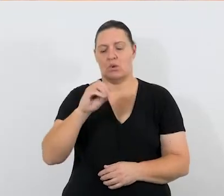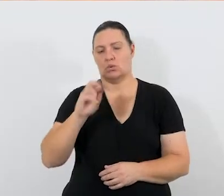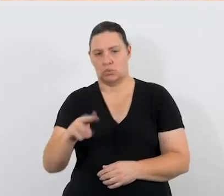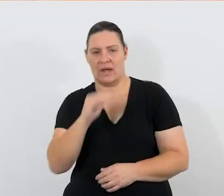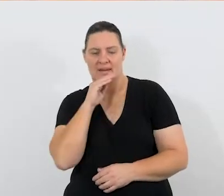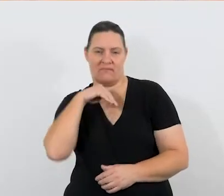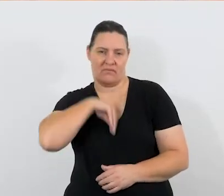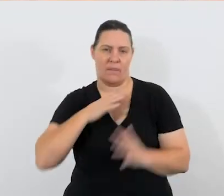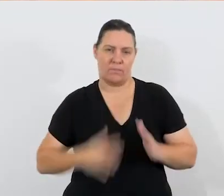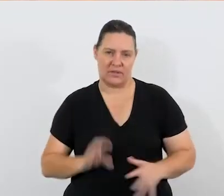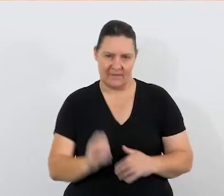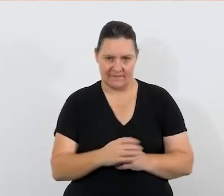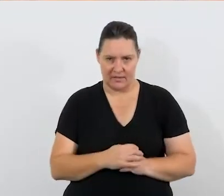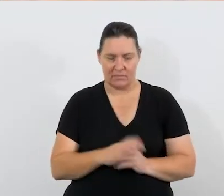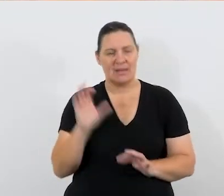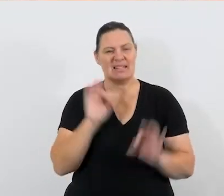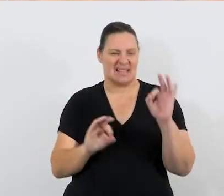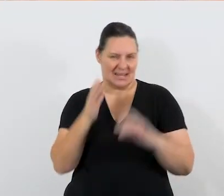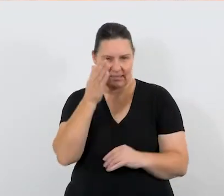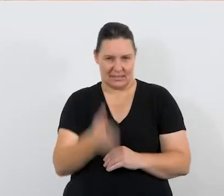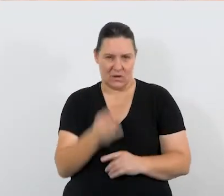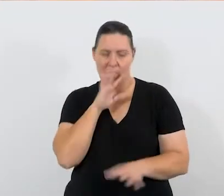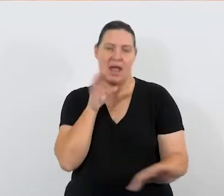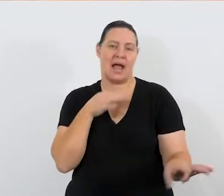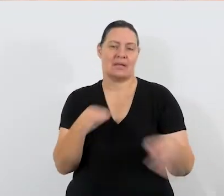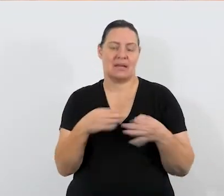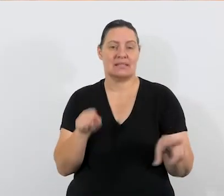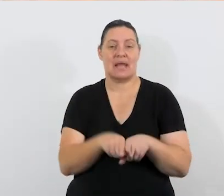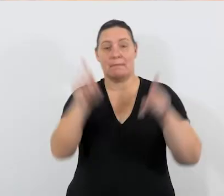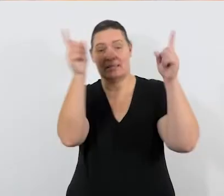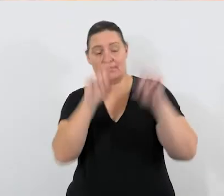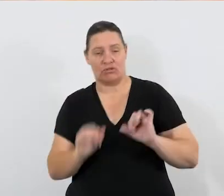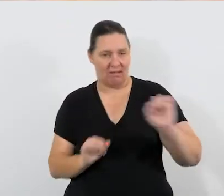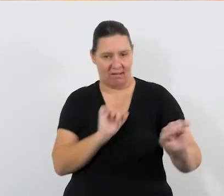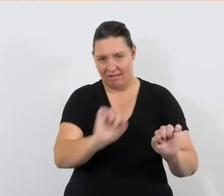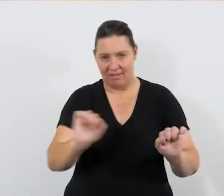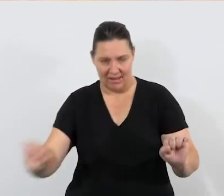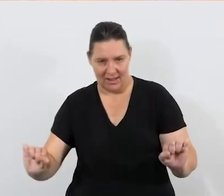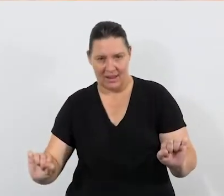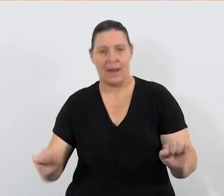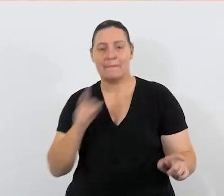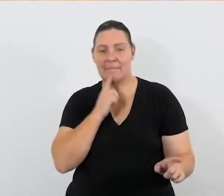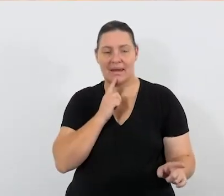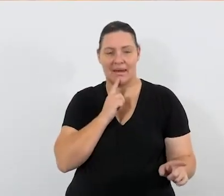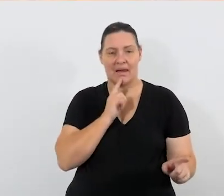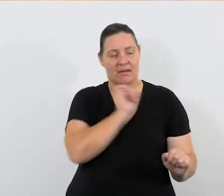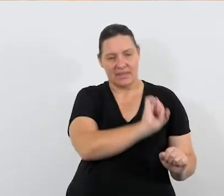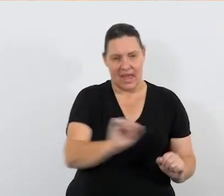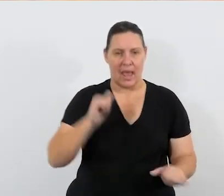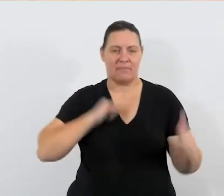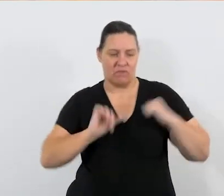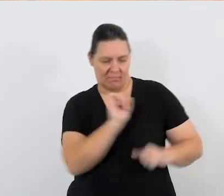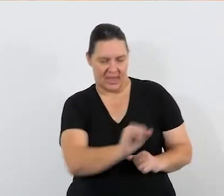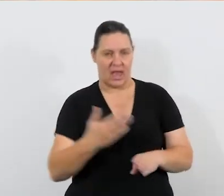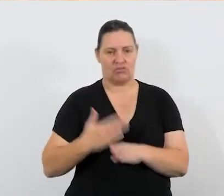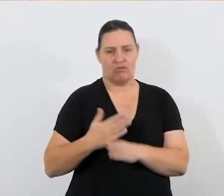dioxide in our body. So these are the cells. Like we had explained, when we say specialized, that means cells are designed